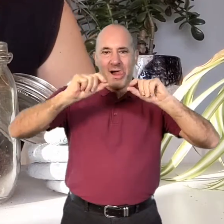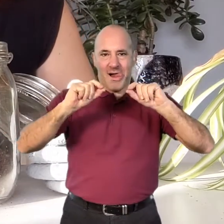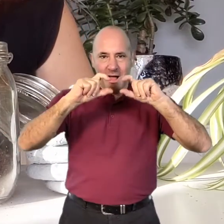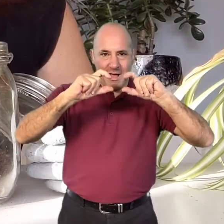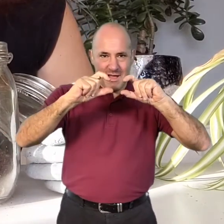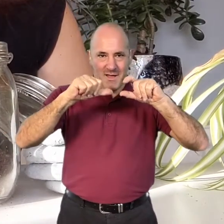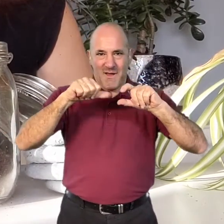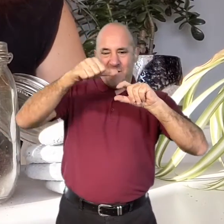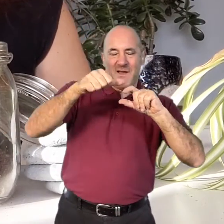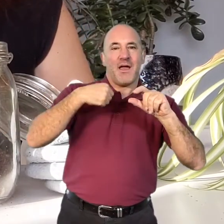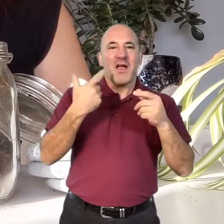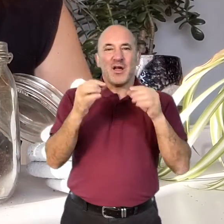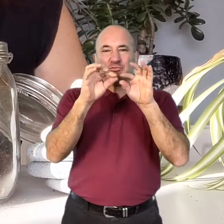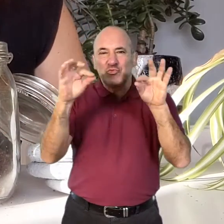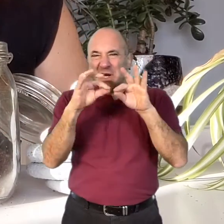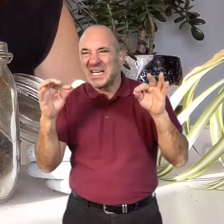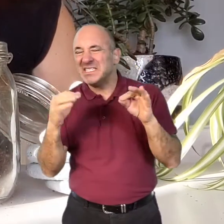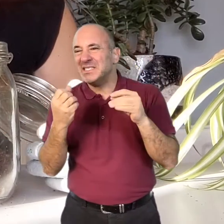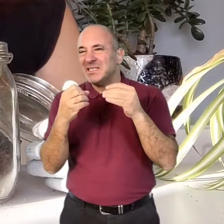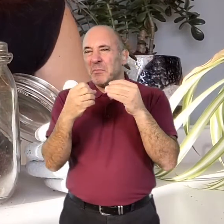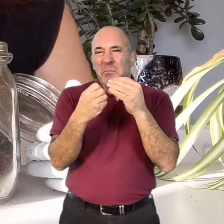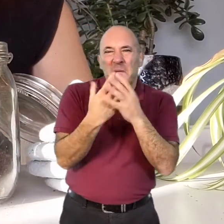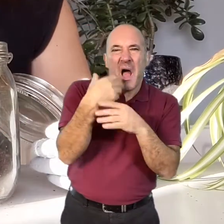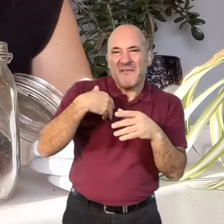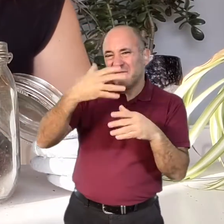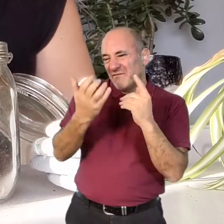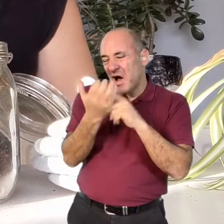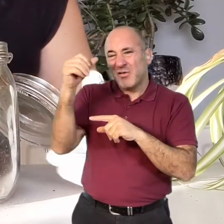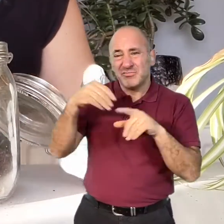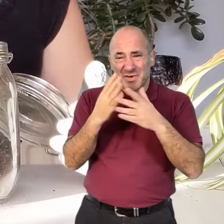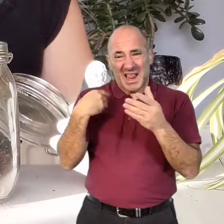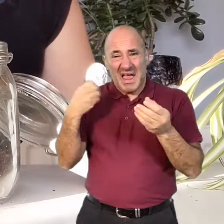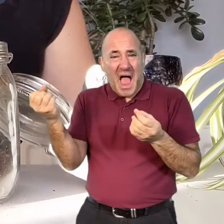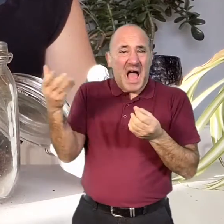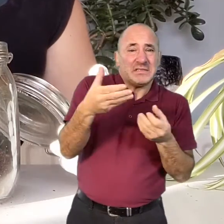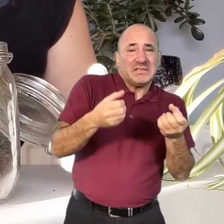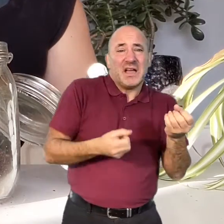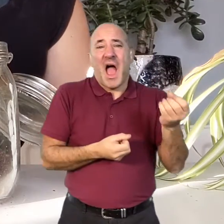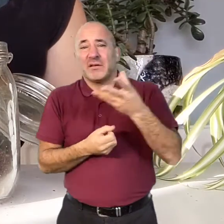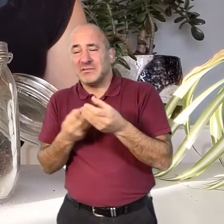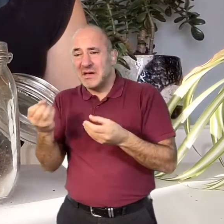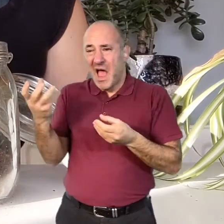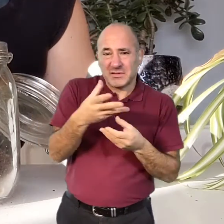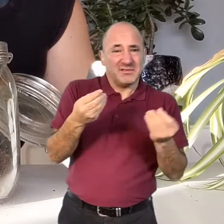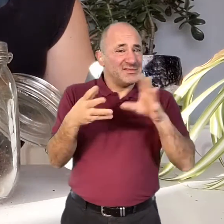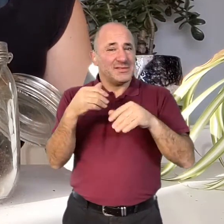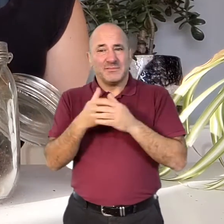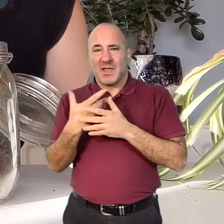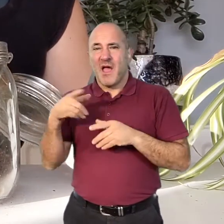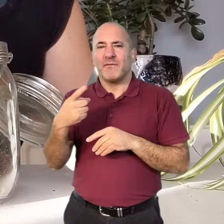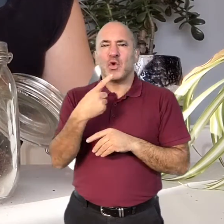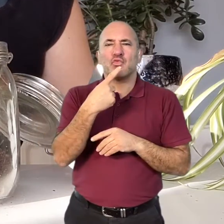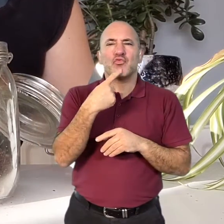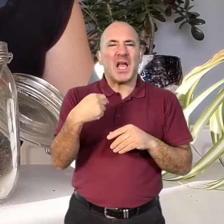a layer of soil, and now I've added a few different bits of twigs that I